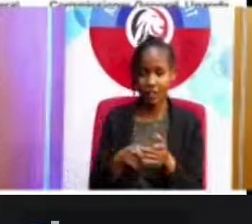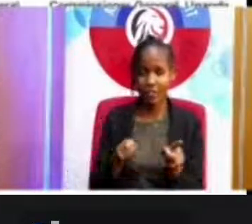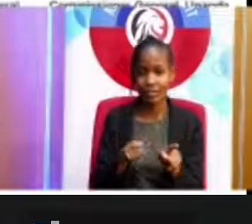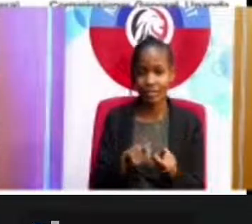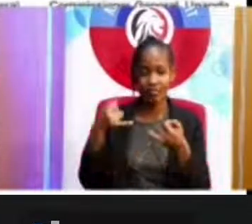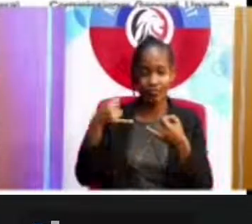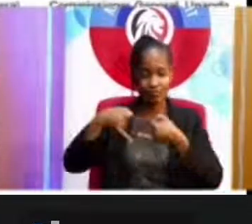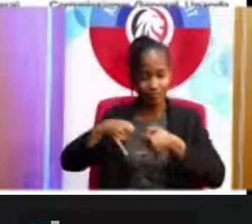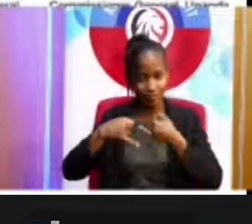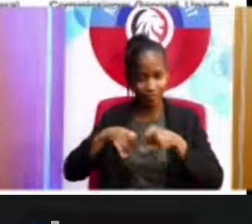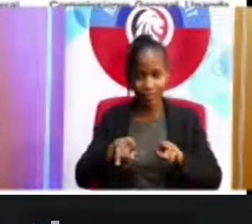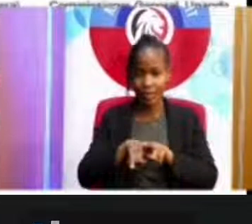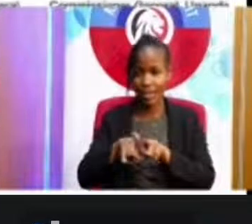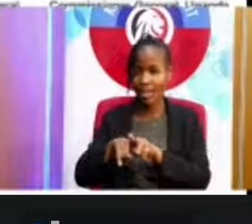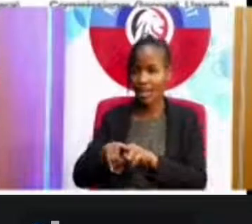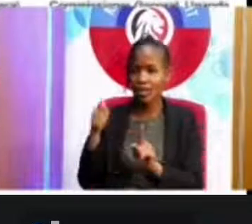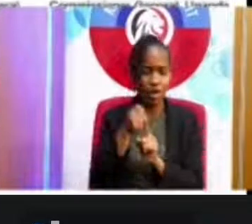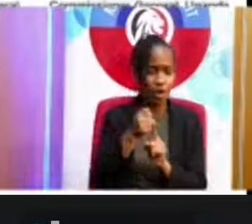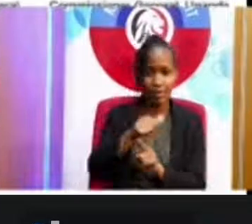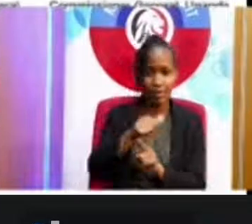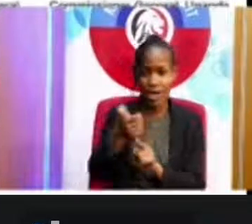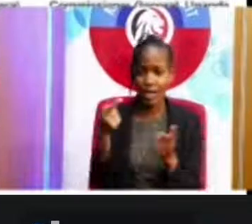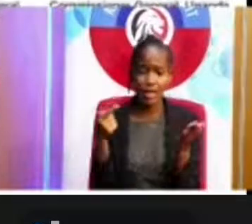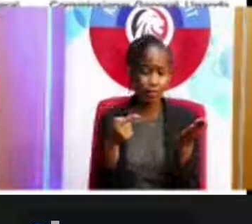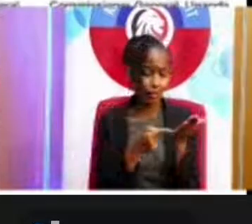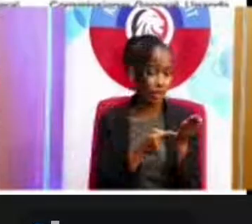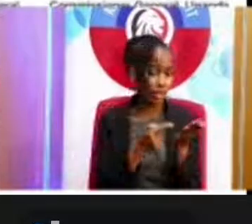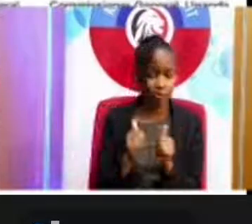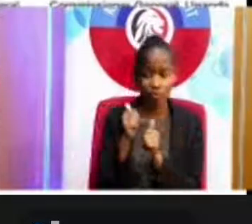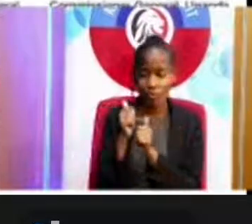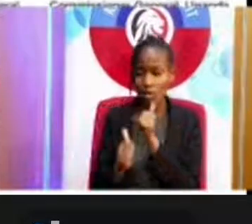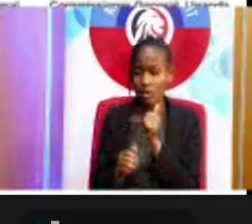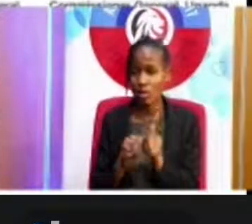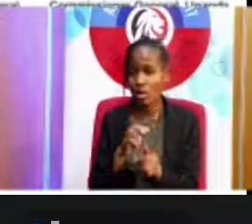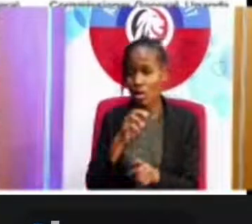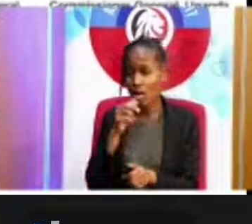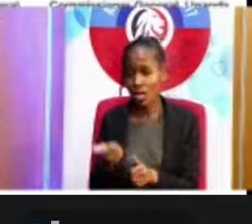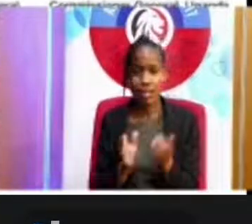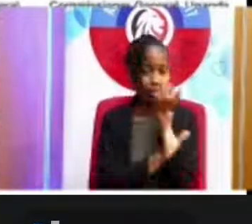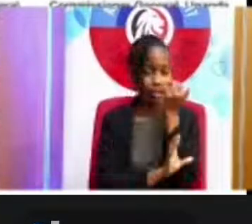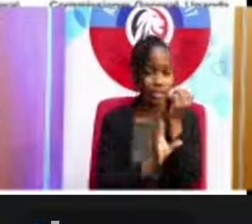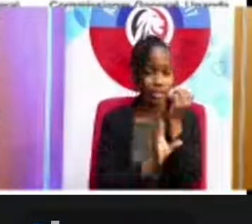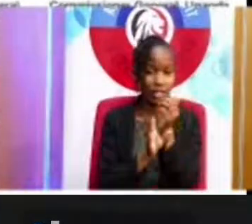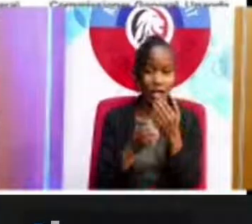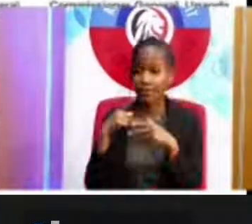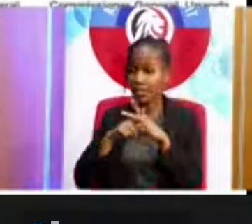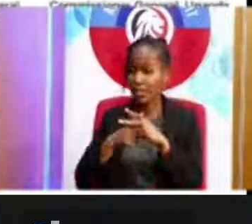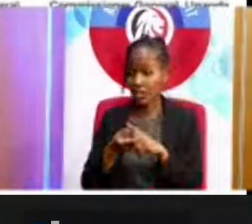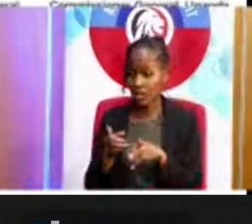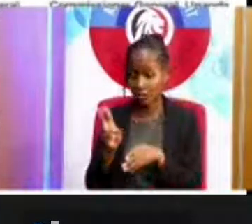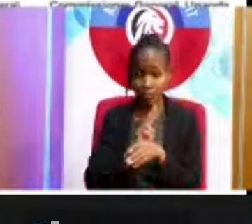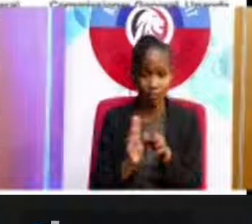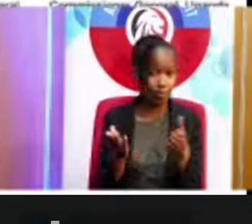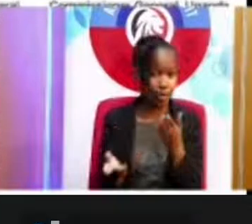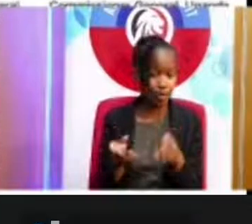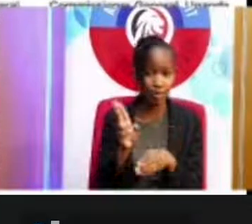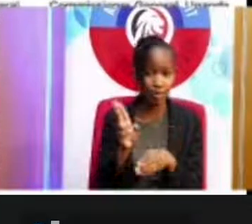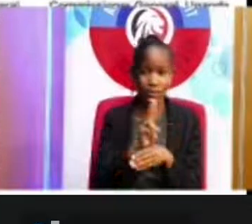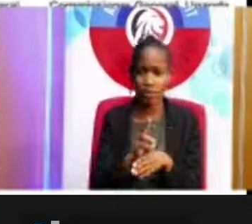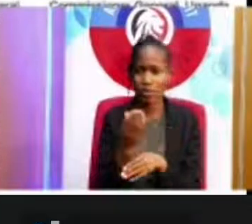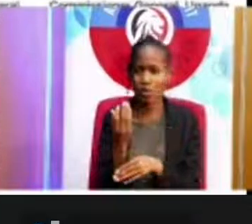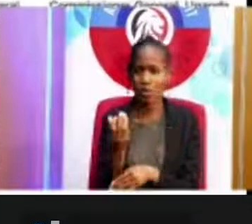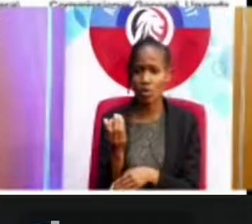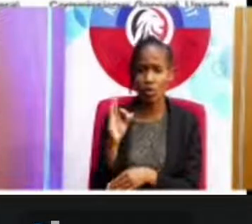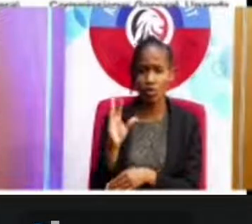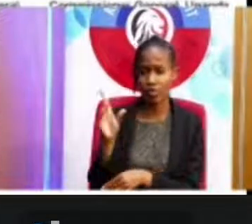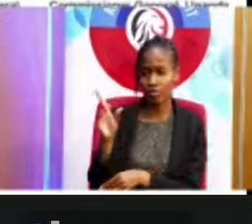adopting a number of other technologies, maybe which other countries have already adopted, like the use of drones to